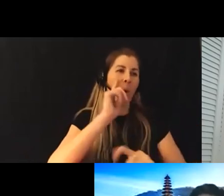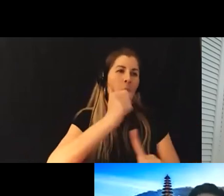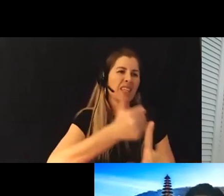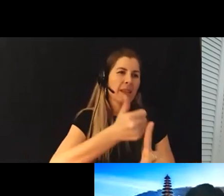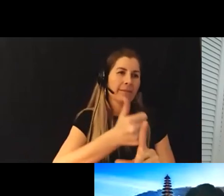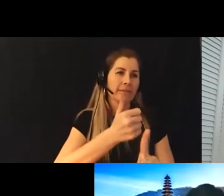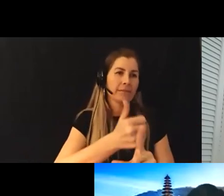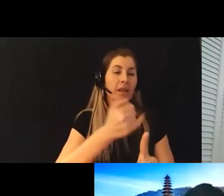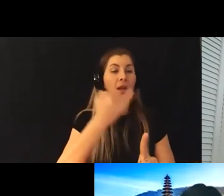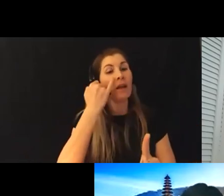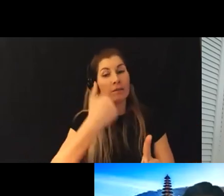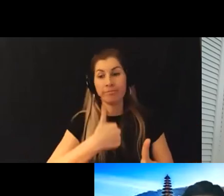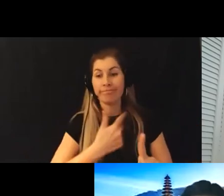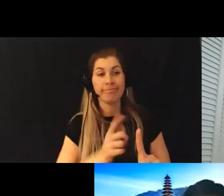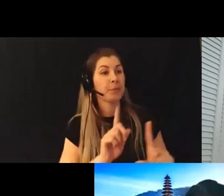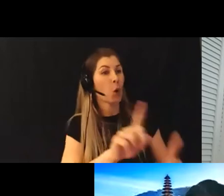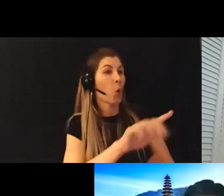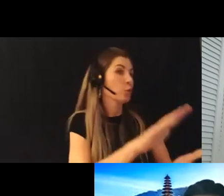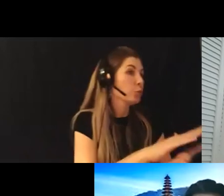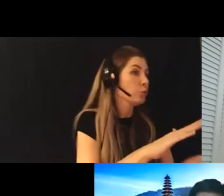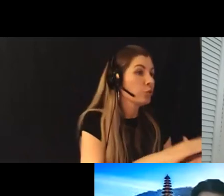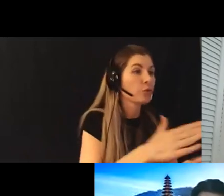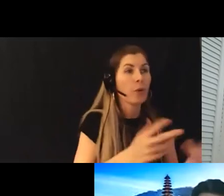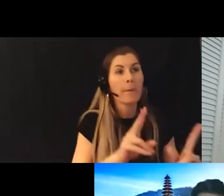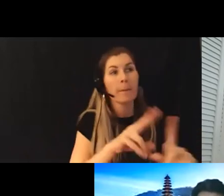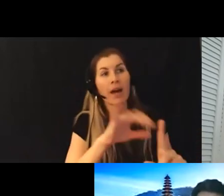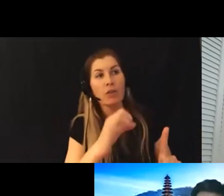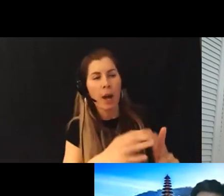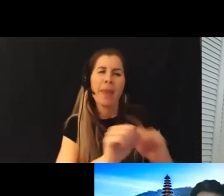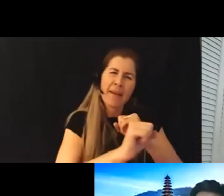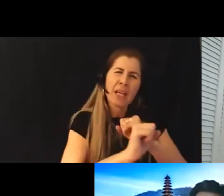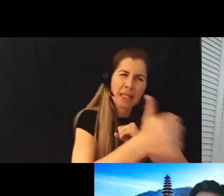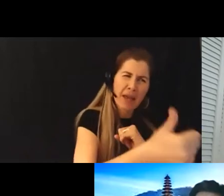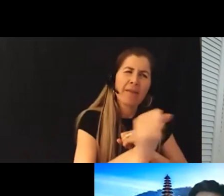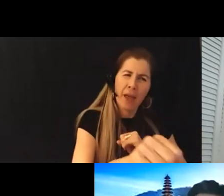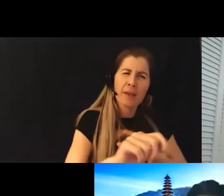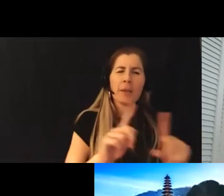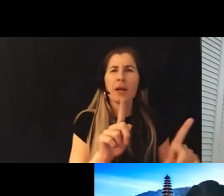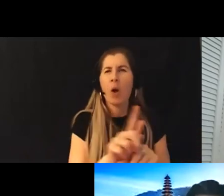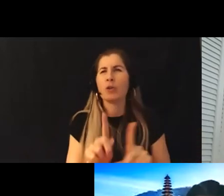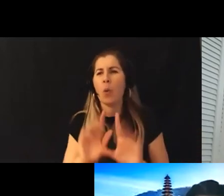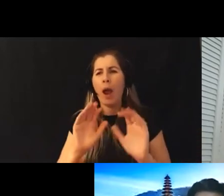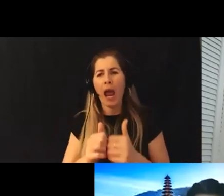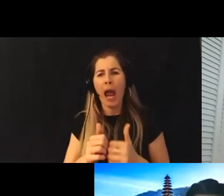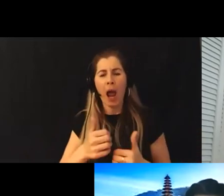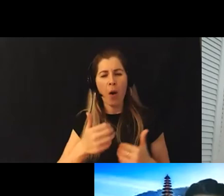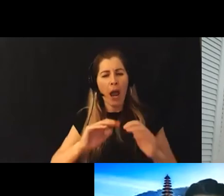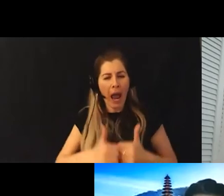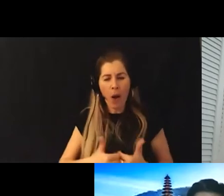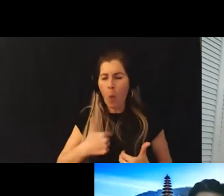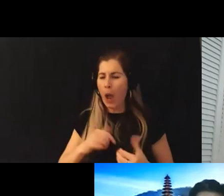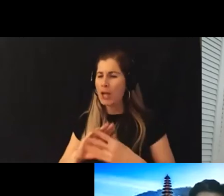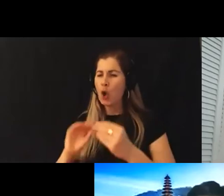when they go out to a school site or to apply for a job, but also how you are talking about being a teaching